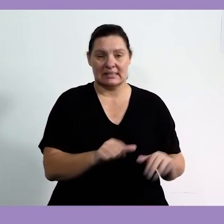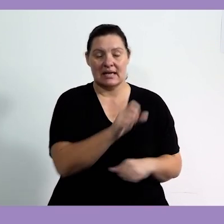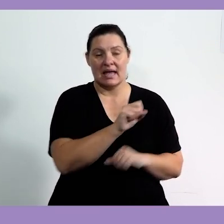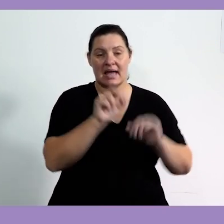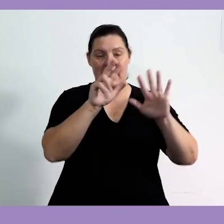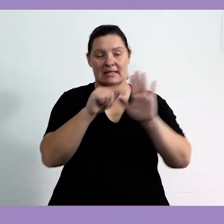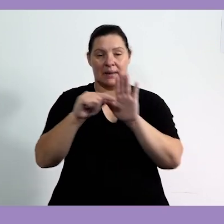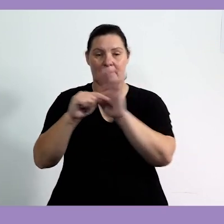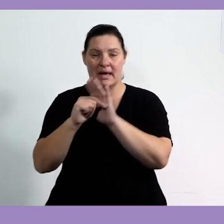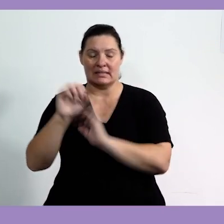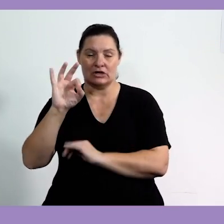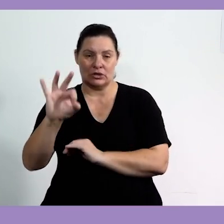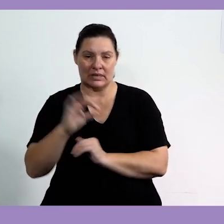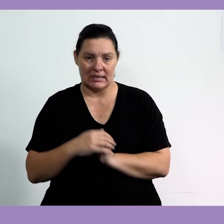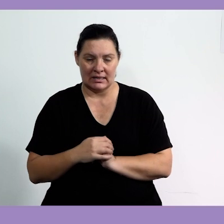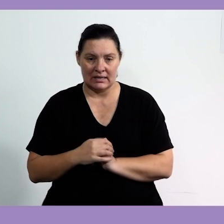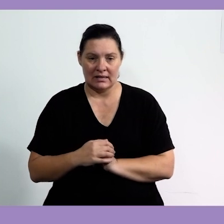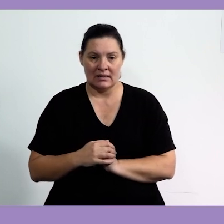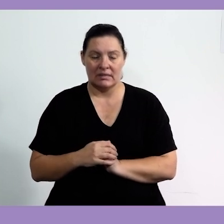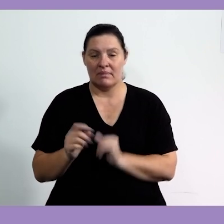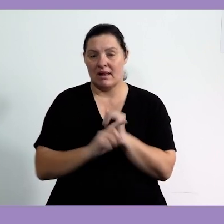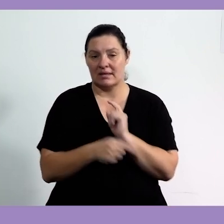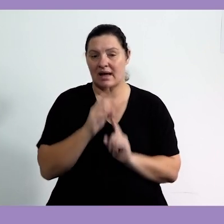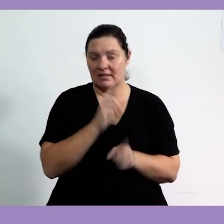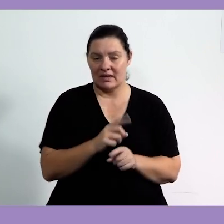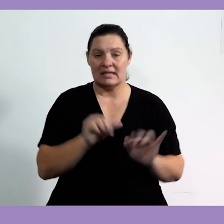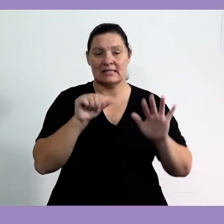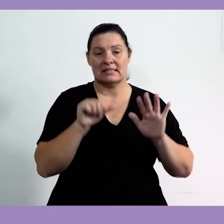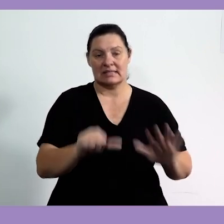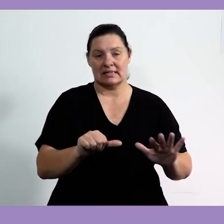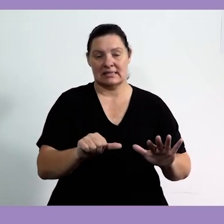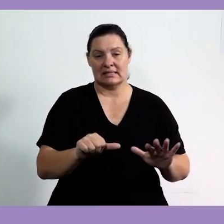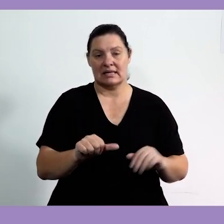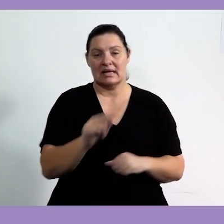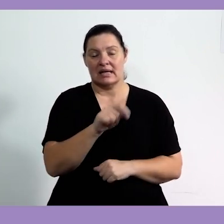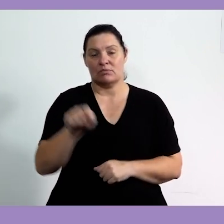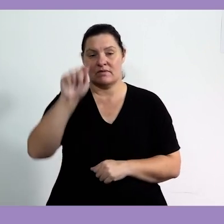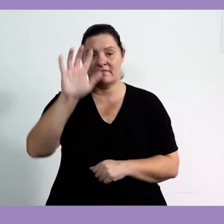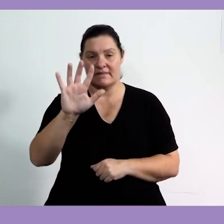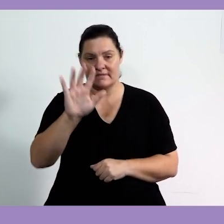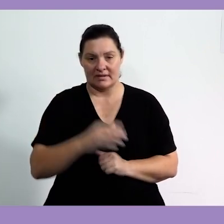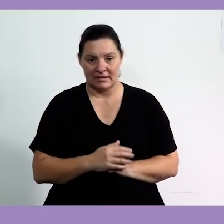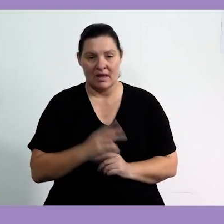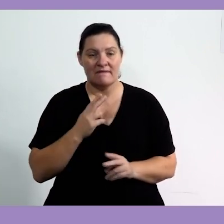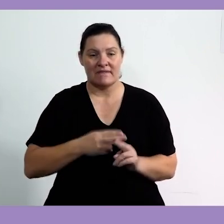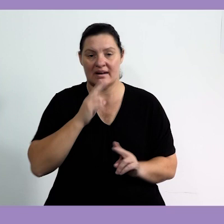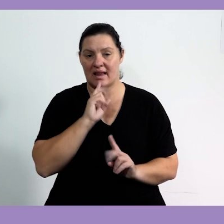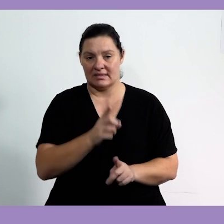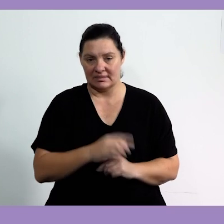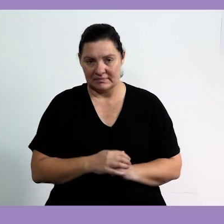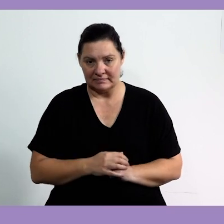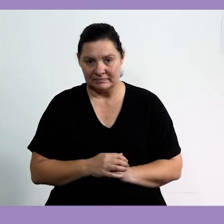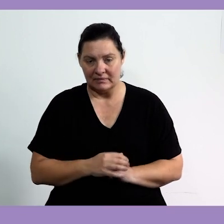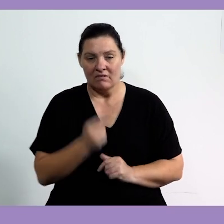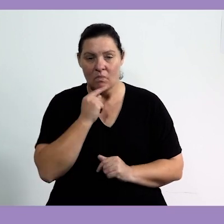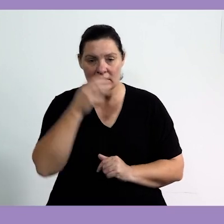to the exponent 8 minus 3, and that gives us 6 to the exponent 5 as our